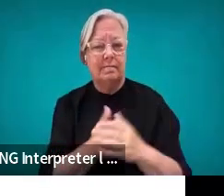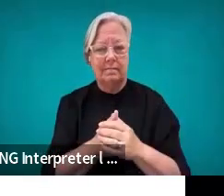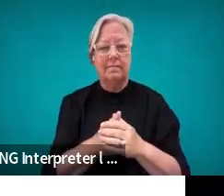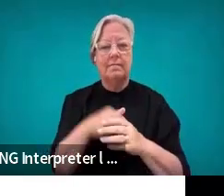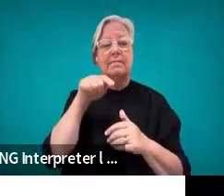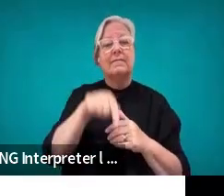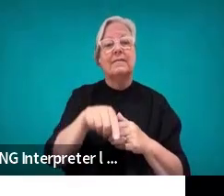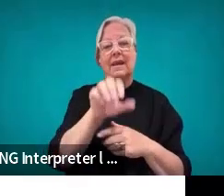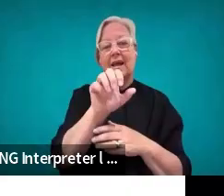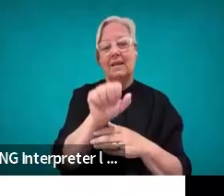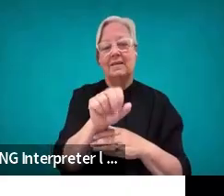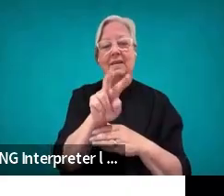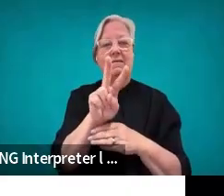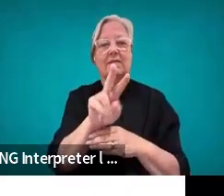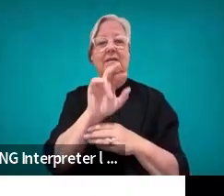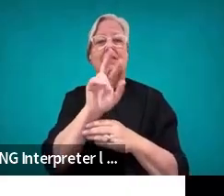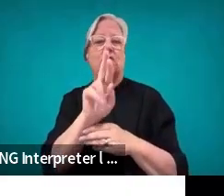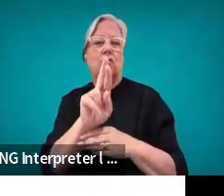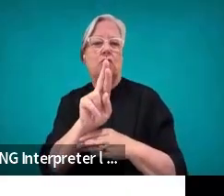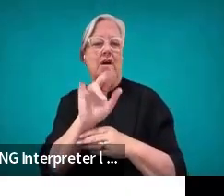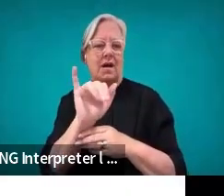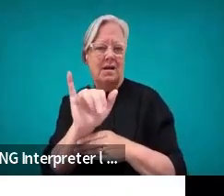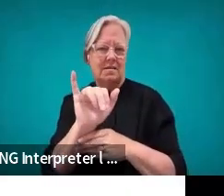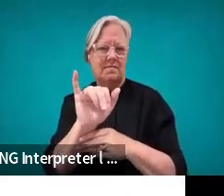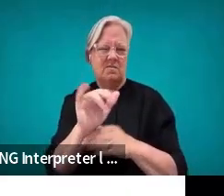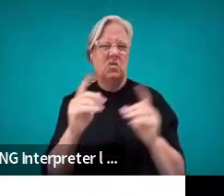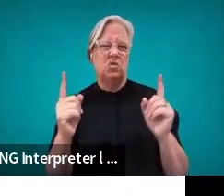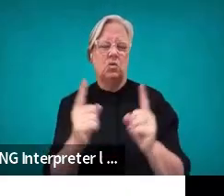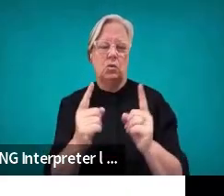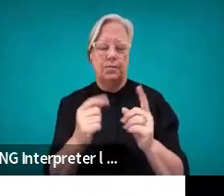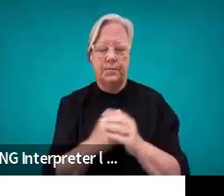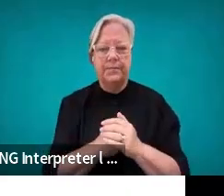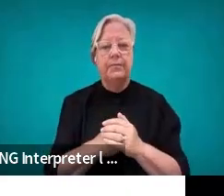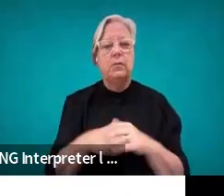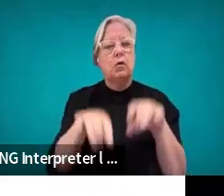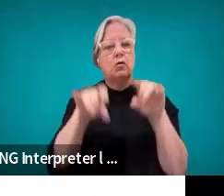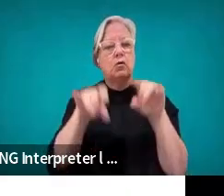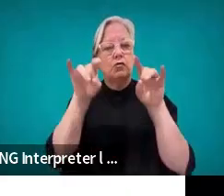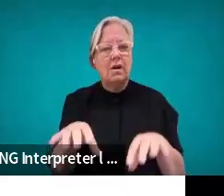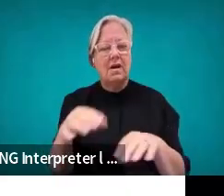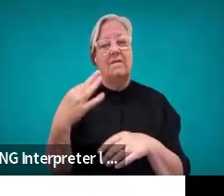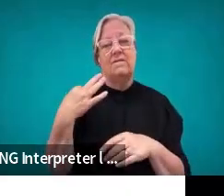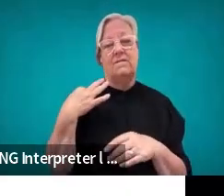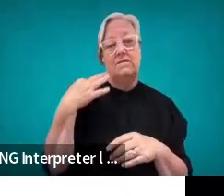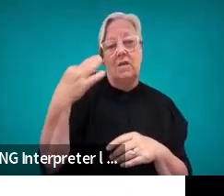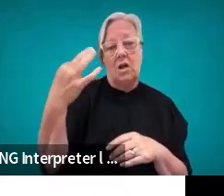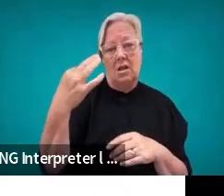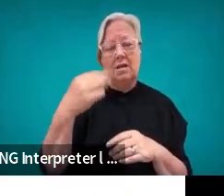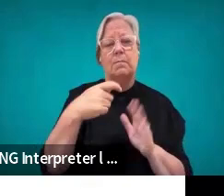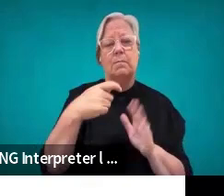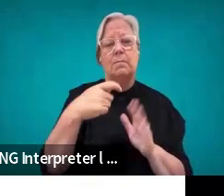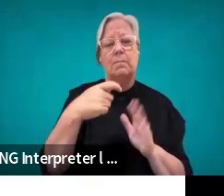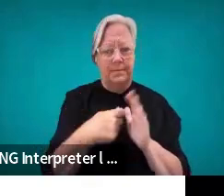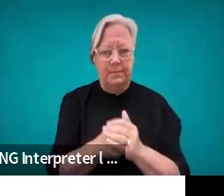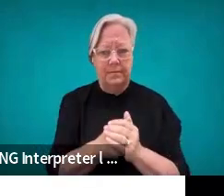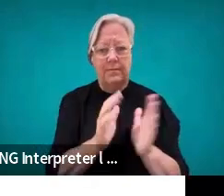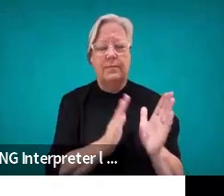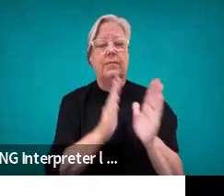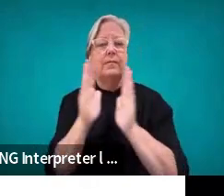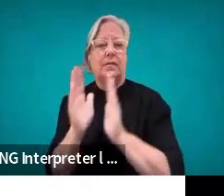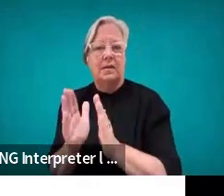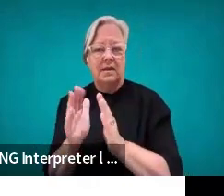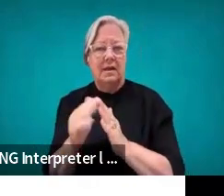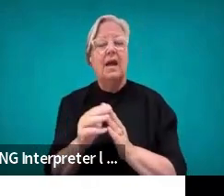Violence Research Initiative, SVRI, the Australian Volunteers Program, AVP, along with